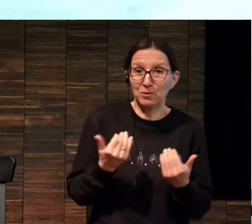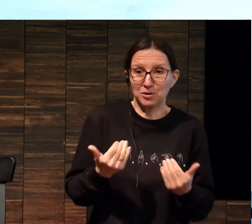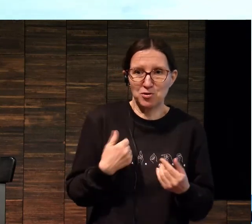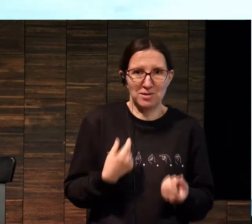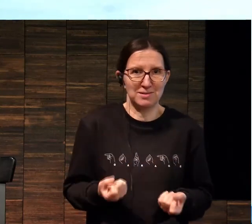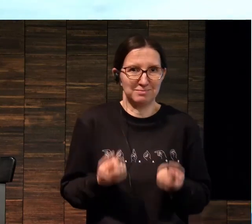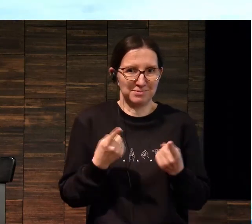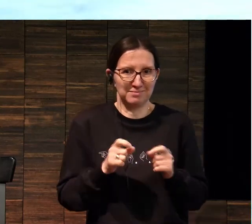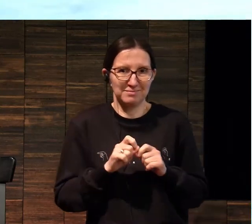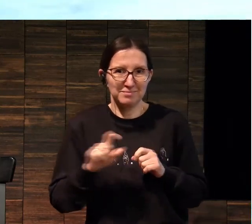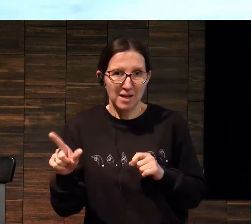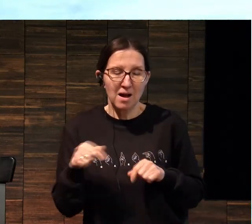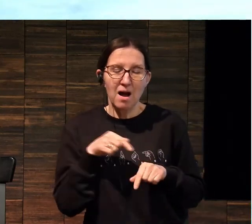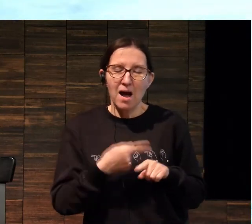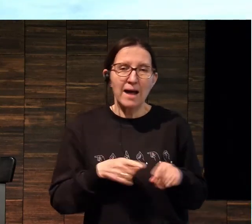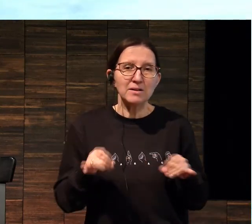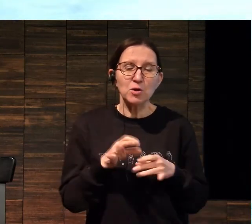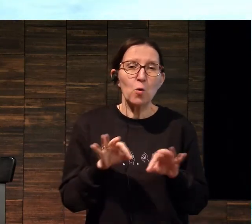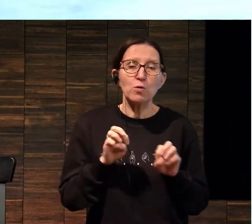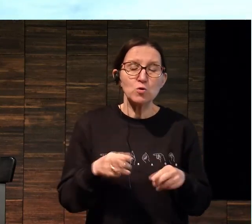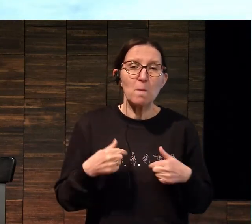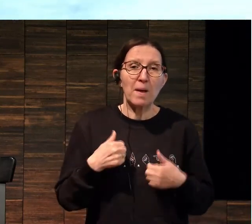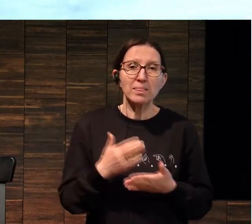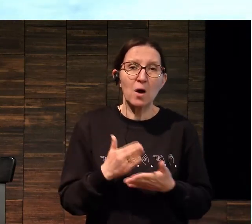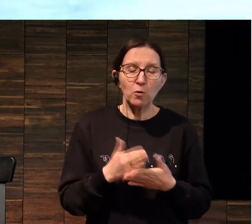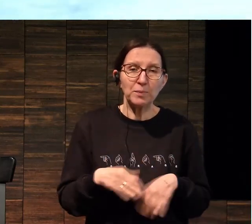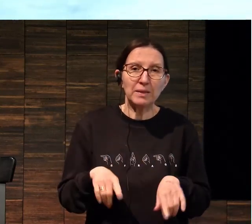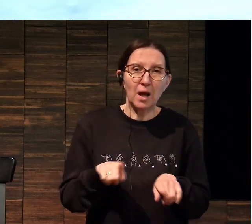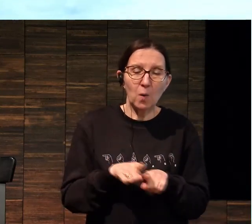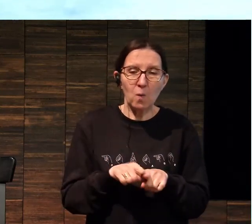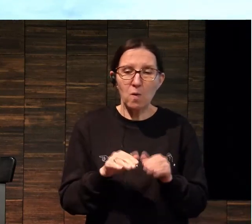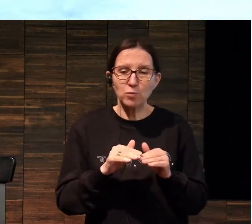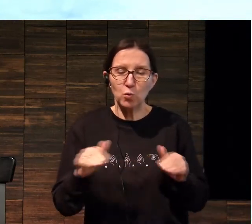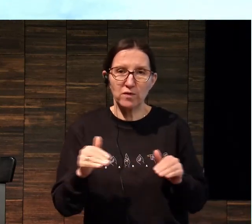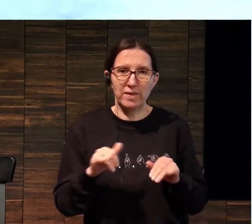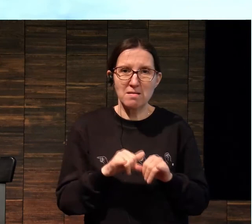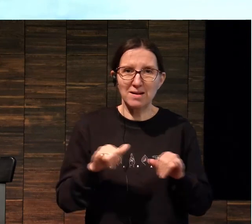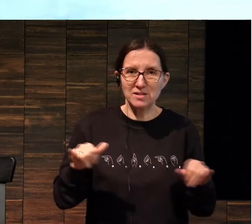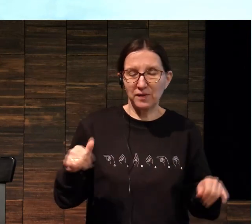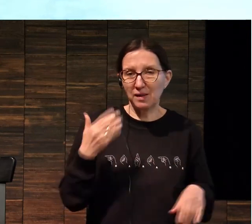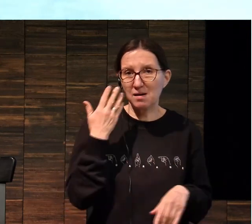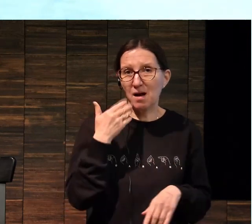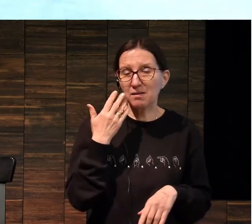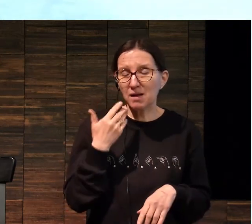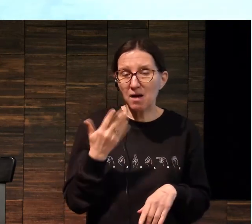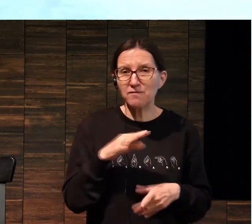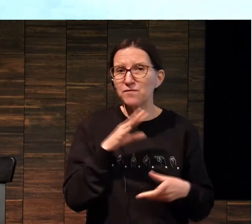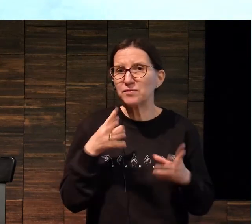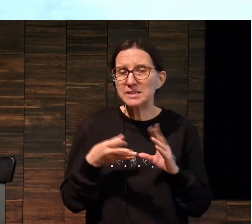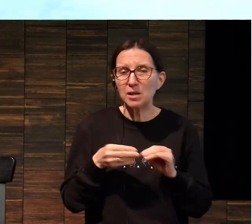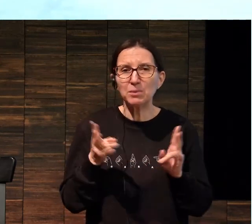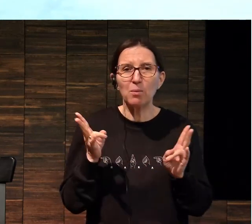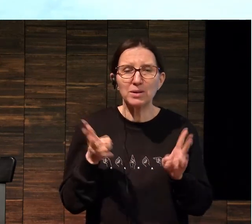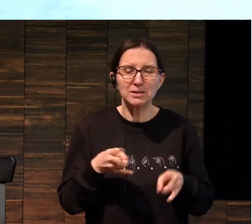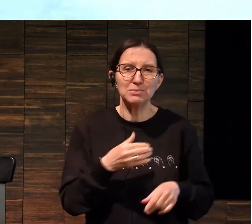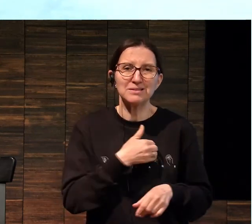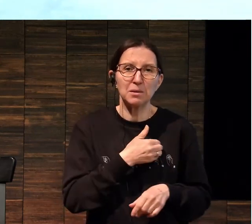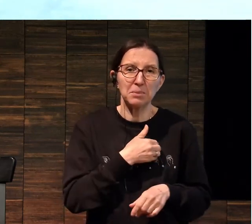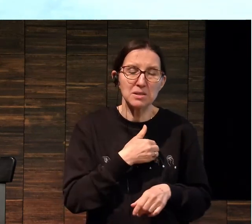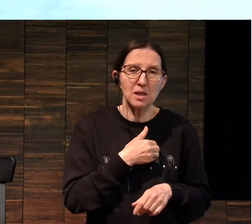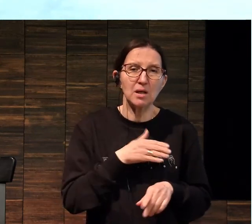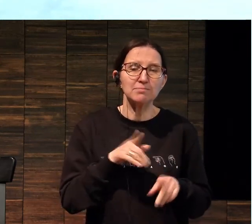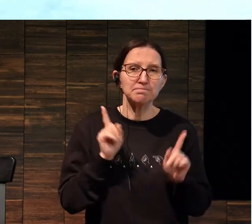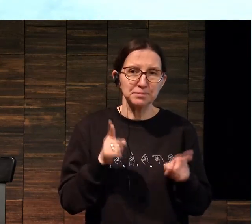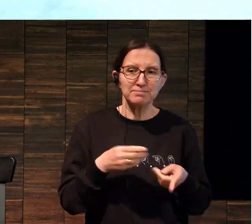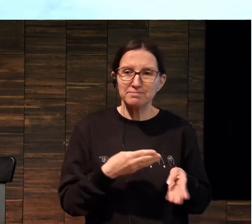discussion. I think this small discussion was about the fact that we are now at a